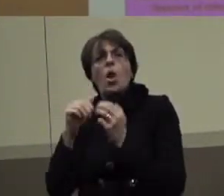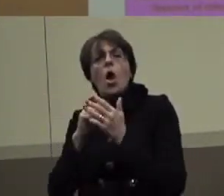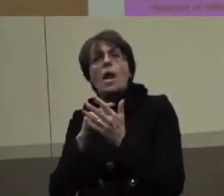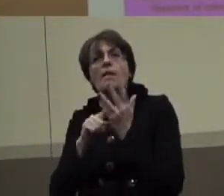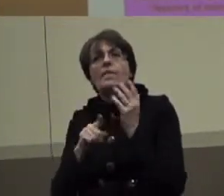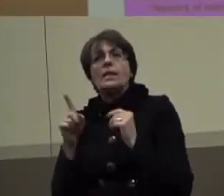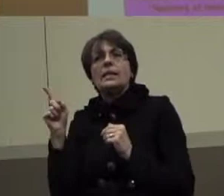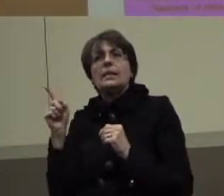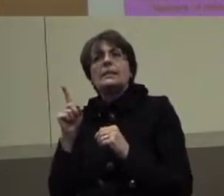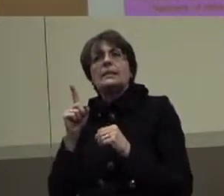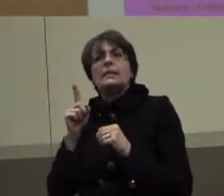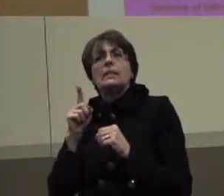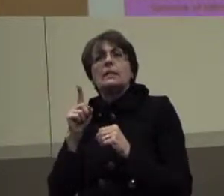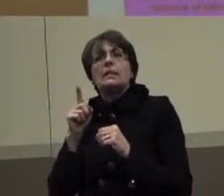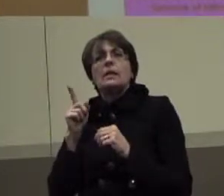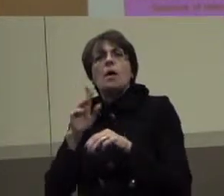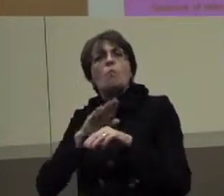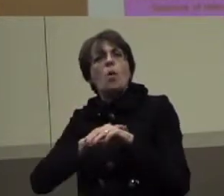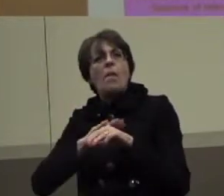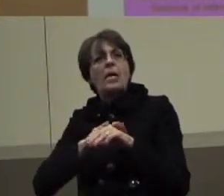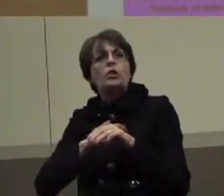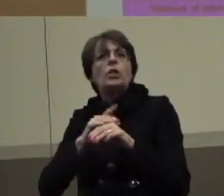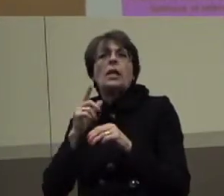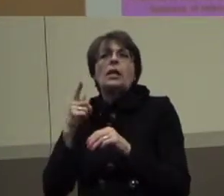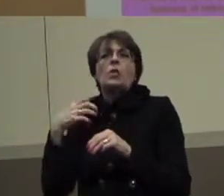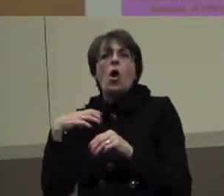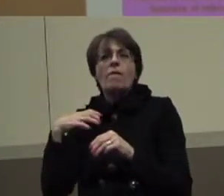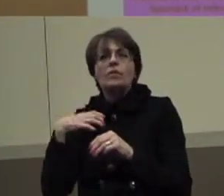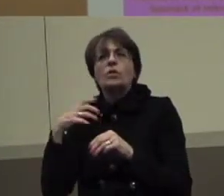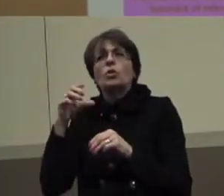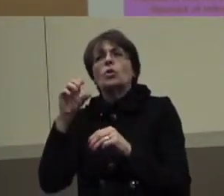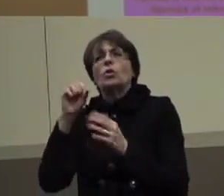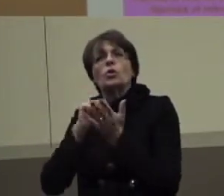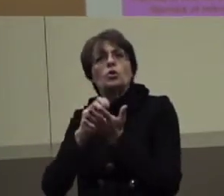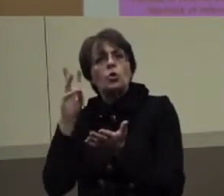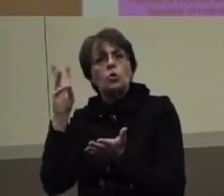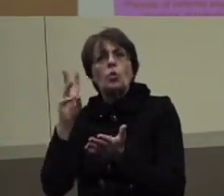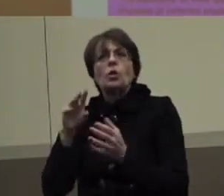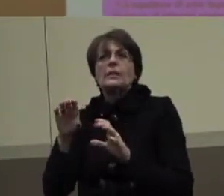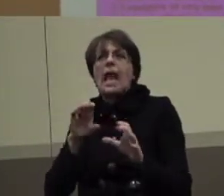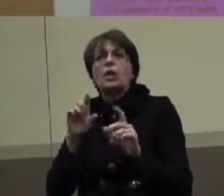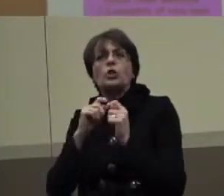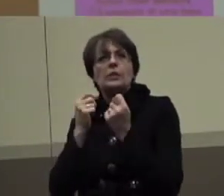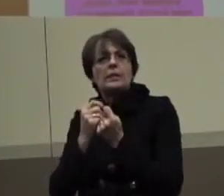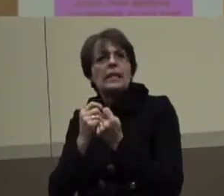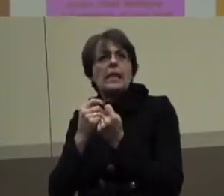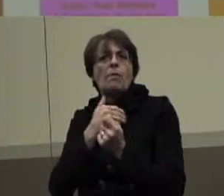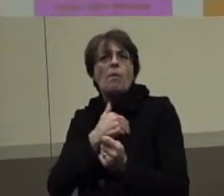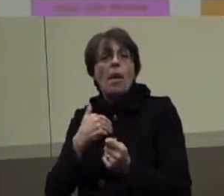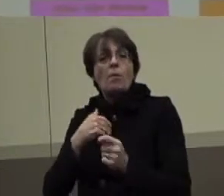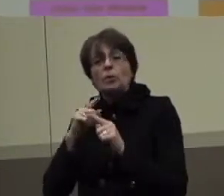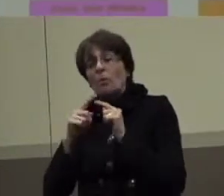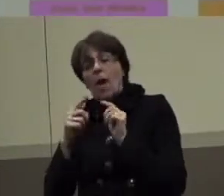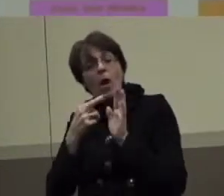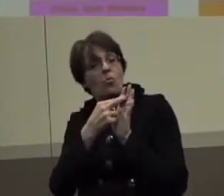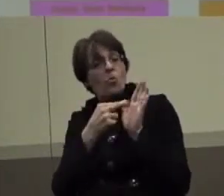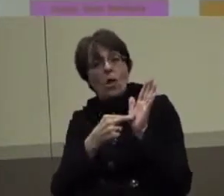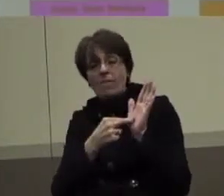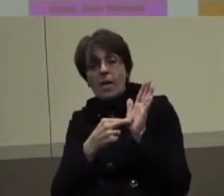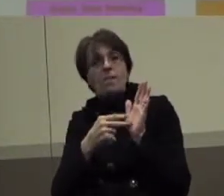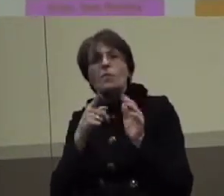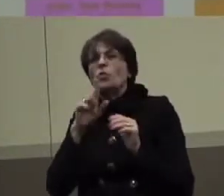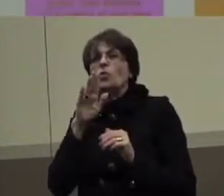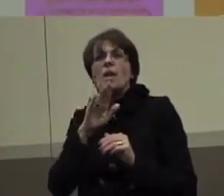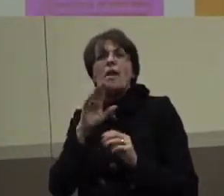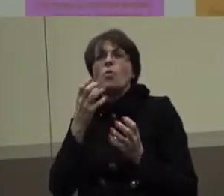of these probation officers, social workers, those kind of people, action team members. But here's the rule of thumb. You never